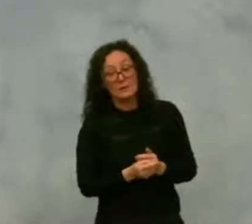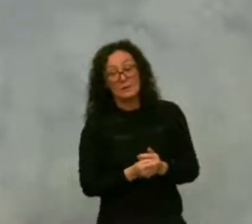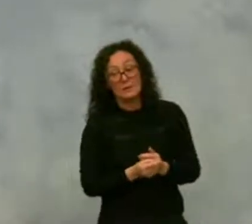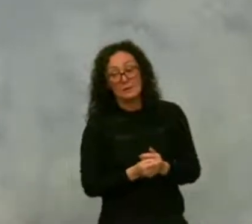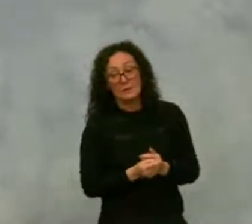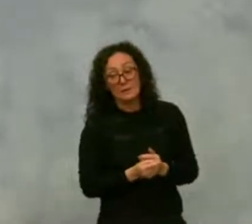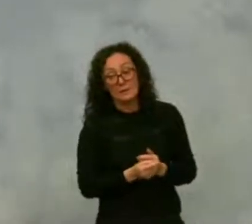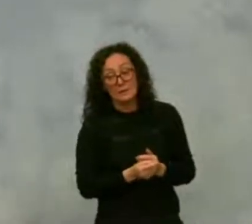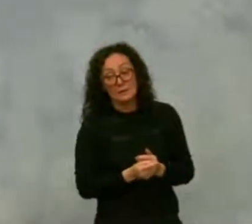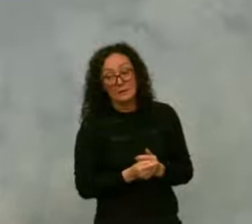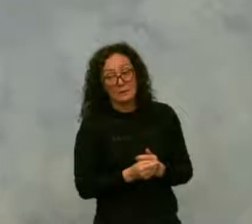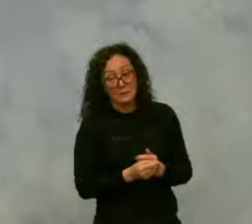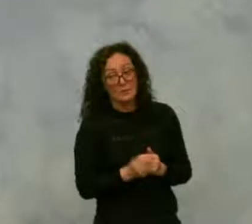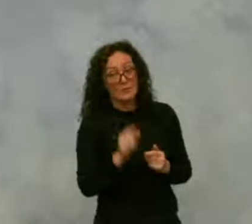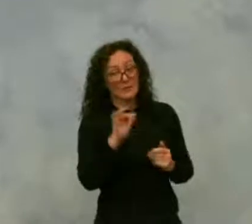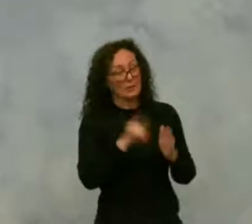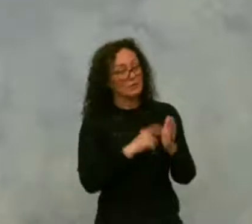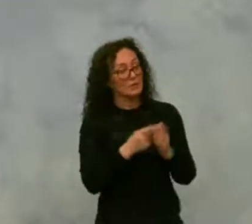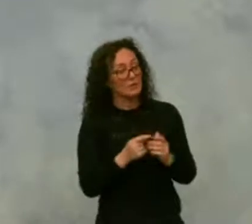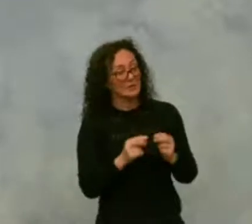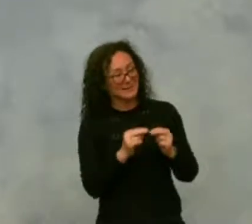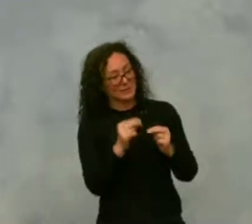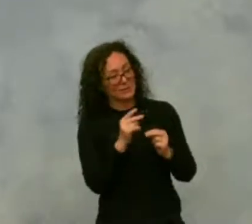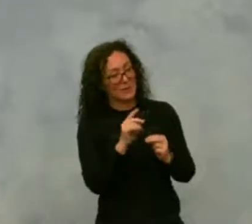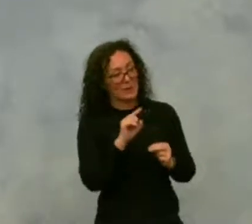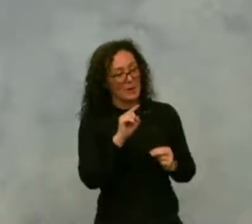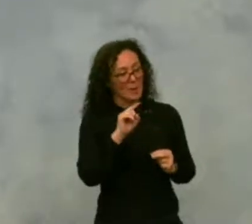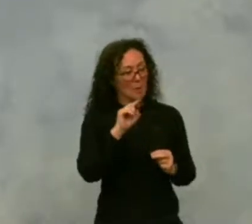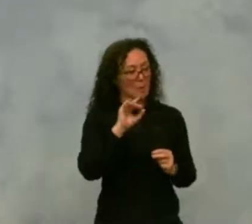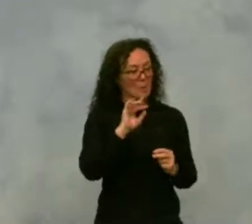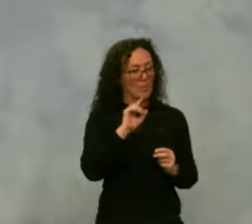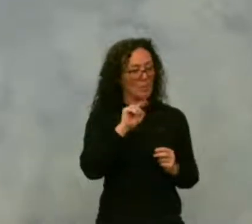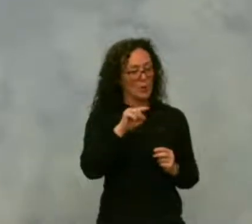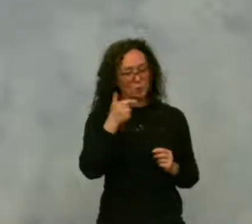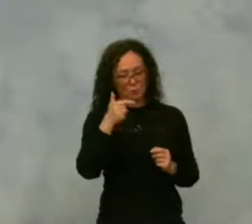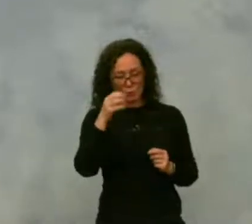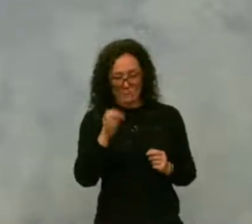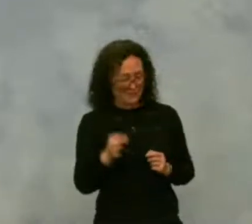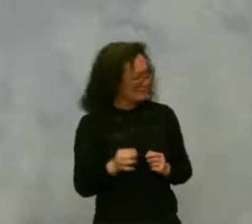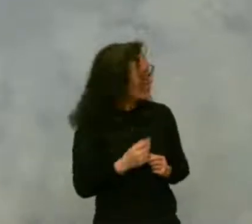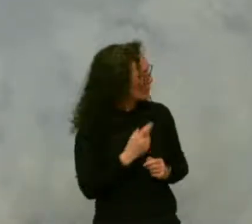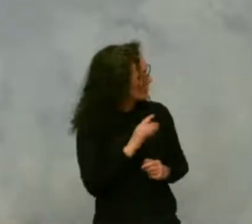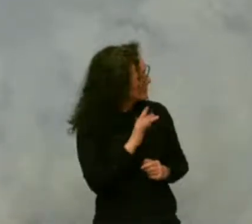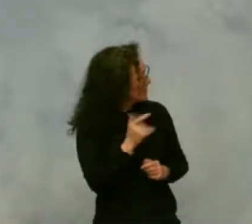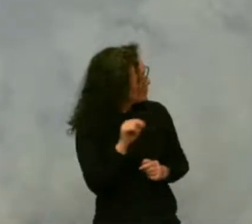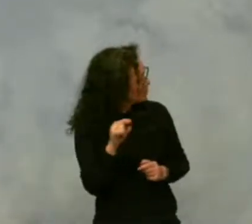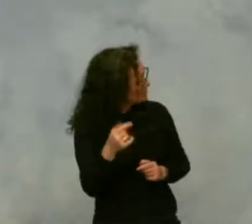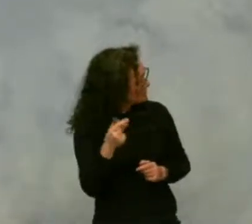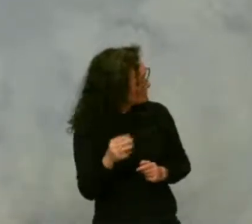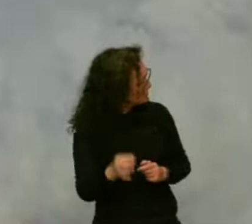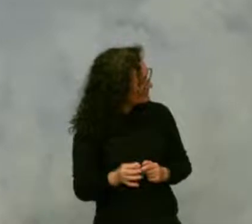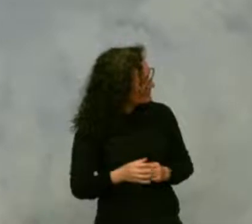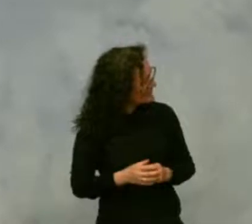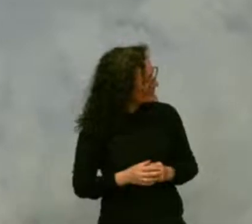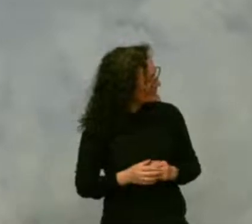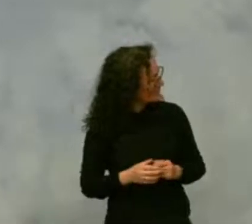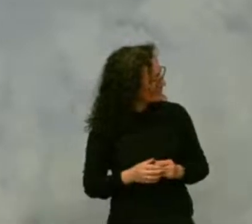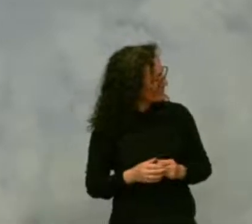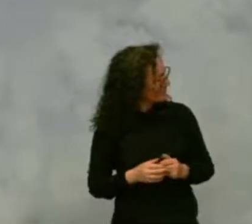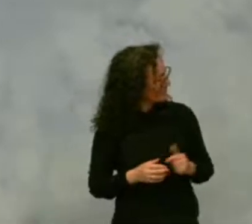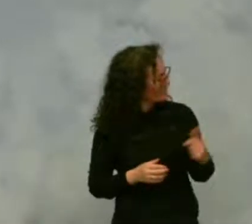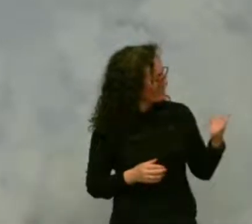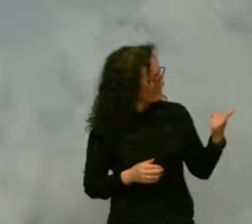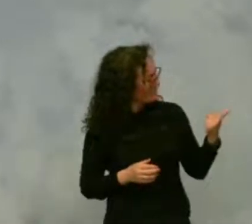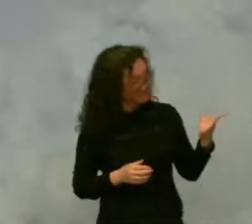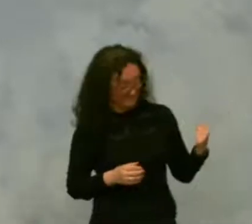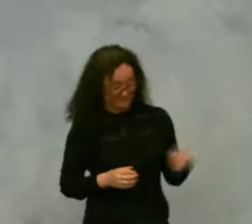of 0.27%. Section 7 of the report details write-offs proposed for committee's consideration, again covering